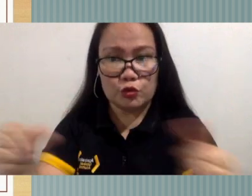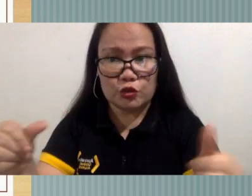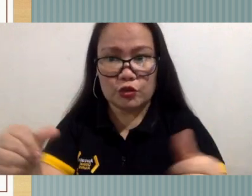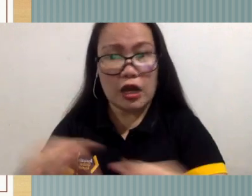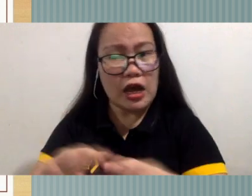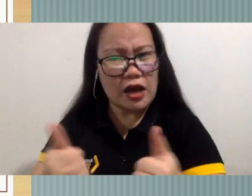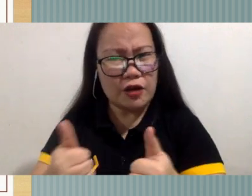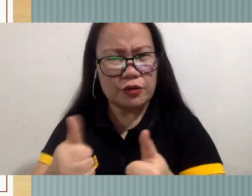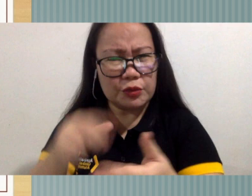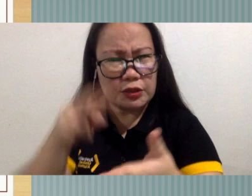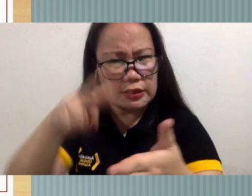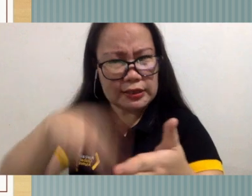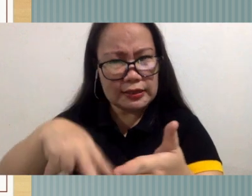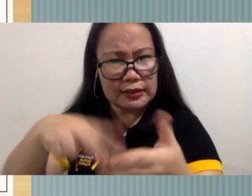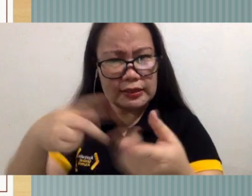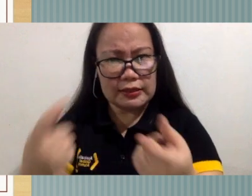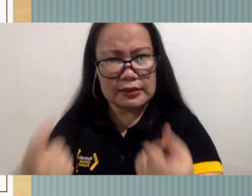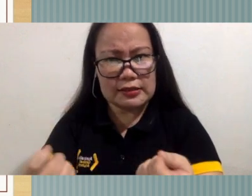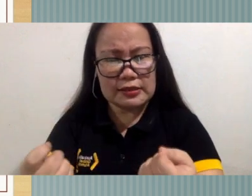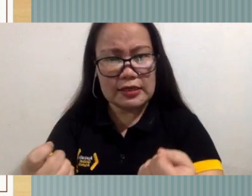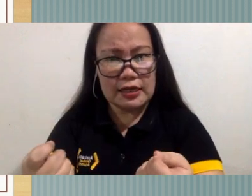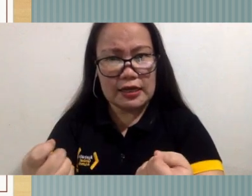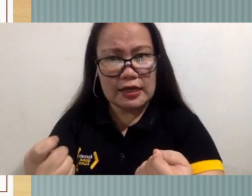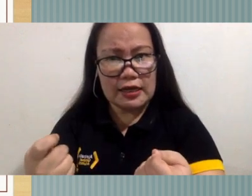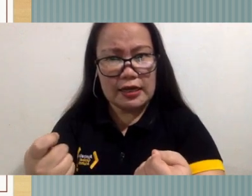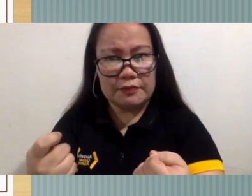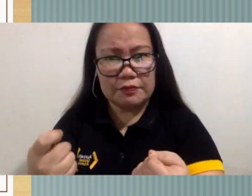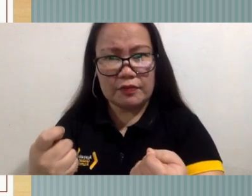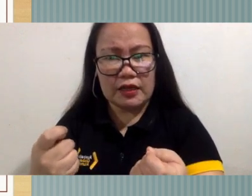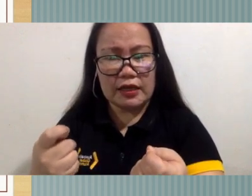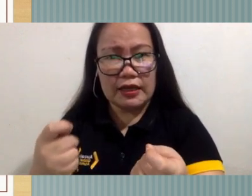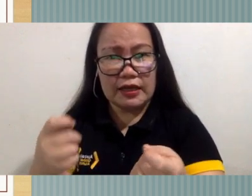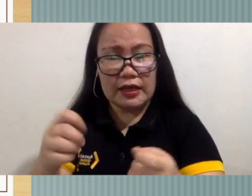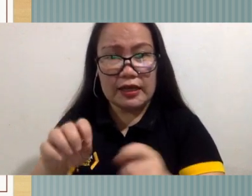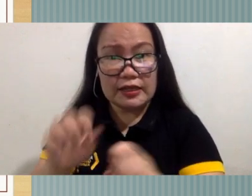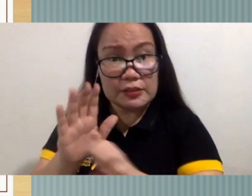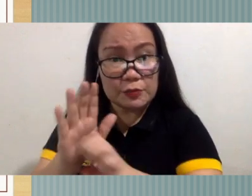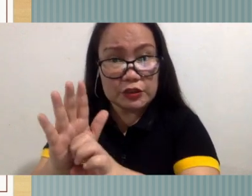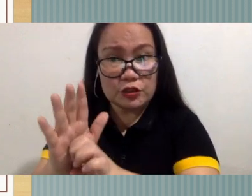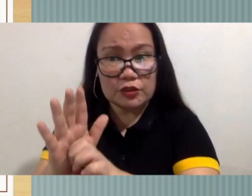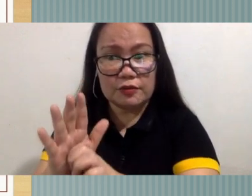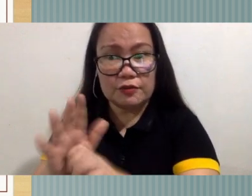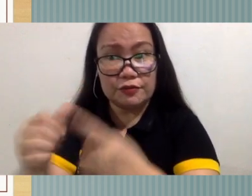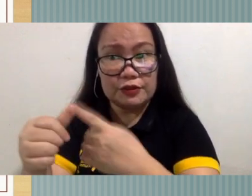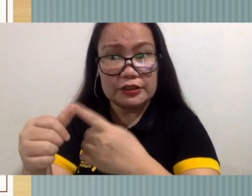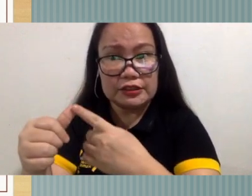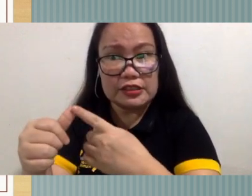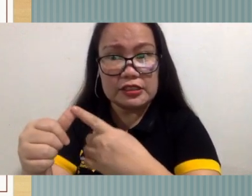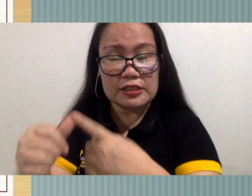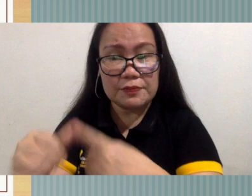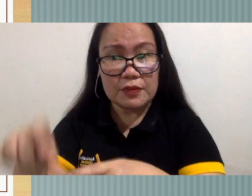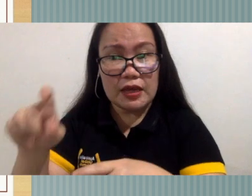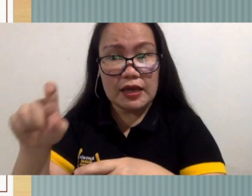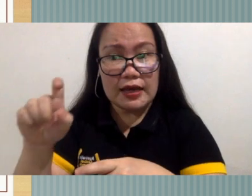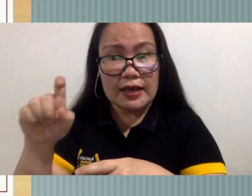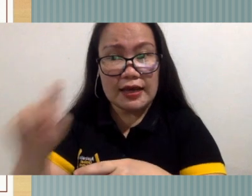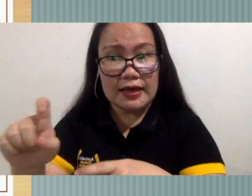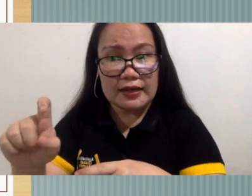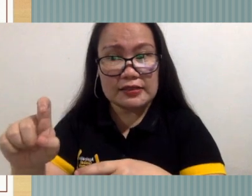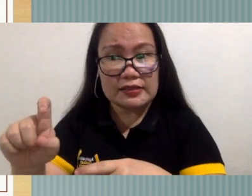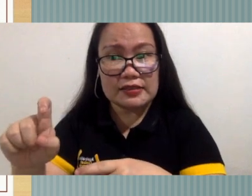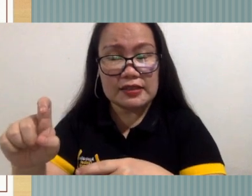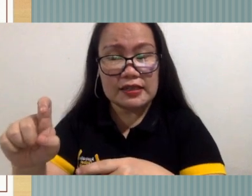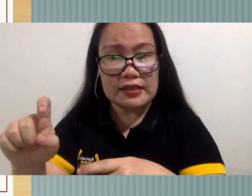kind of expressions? So, the first expression is read as x is equal to